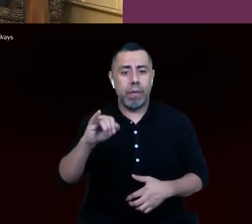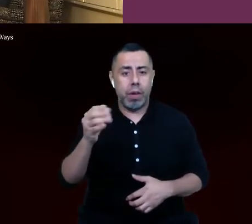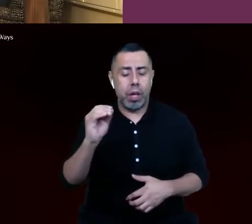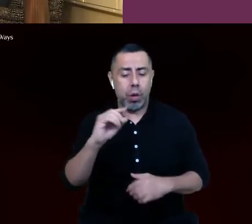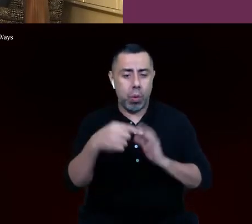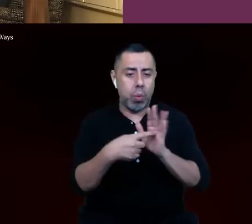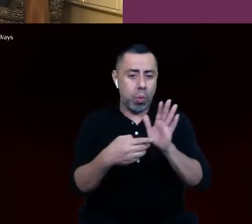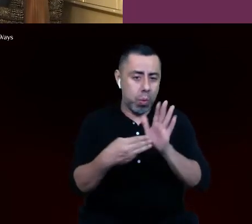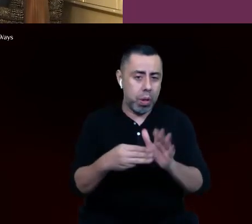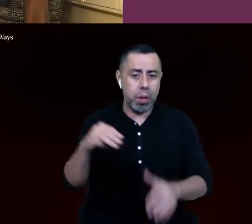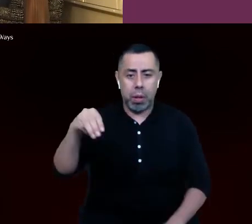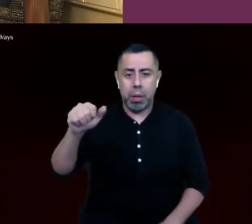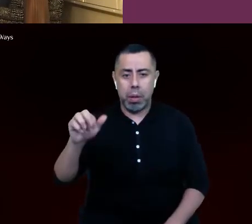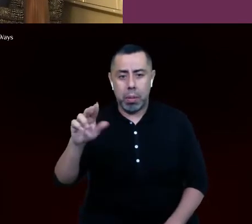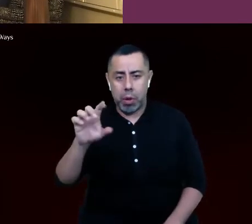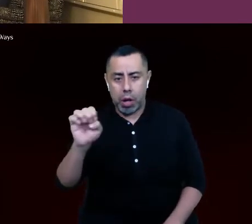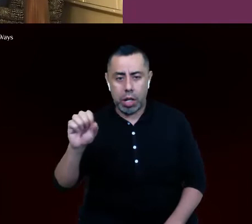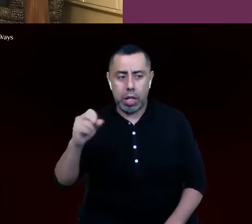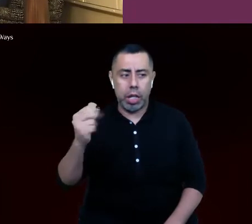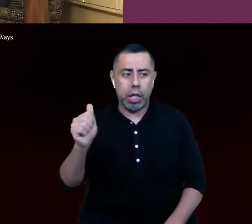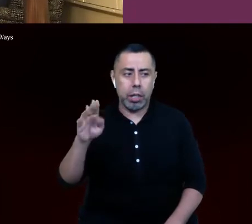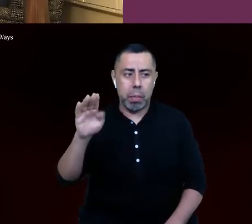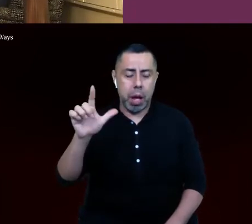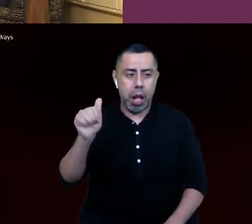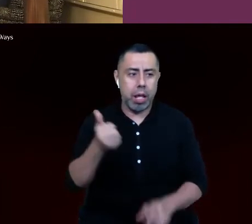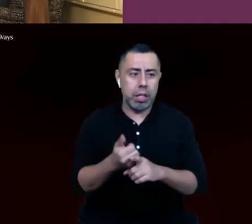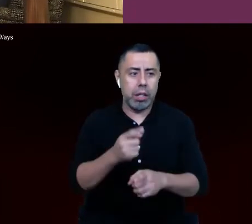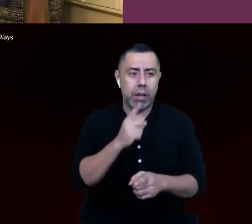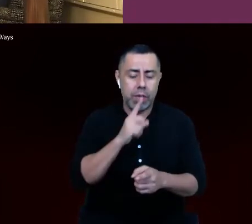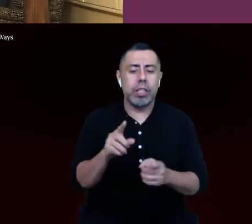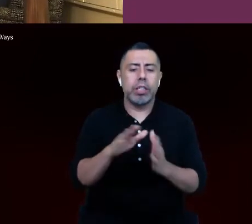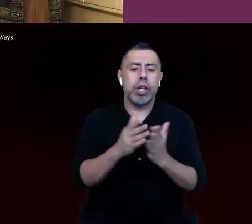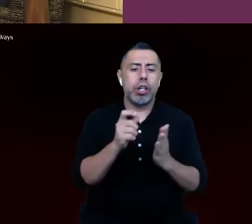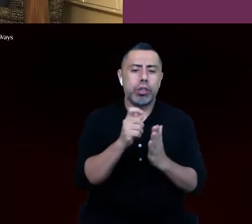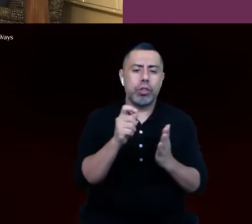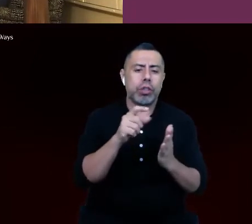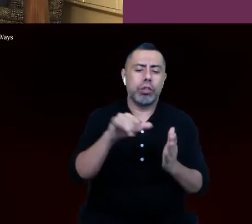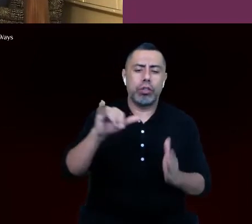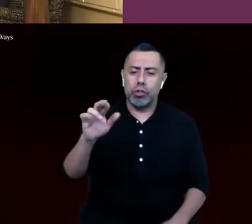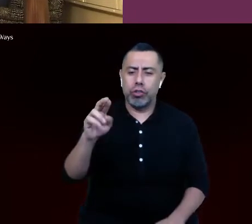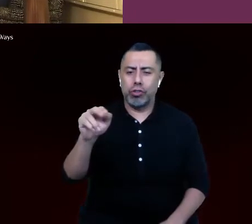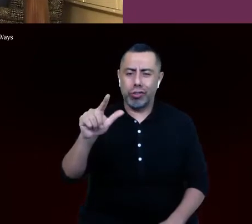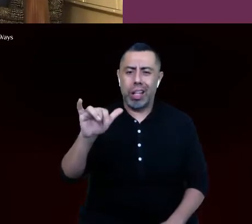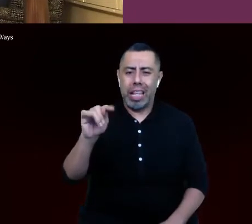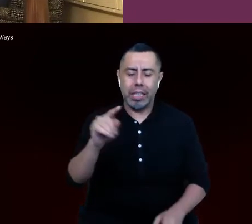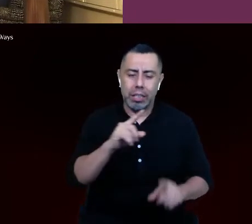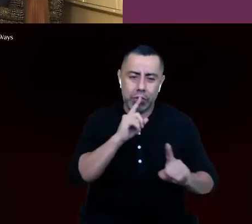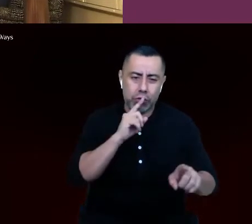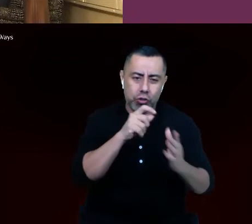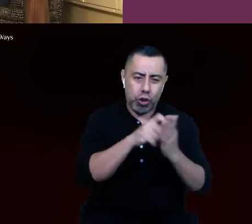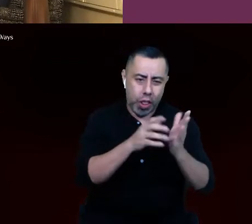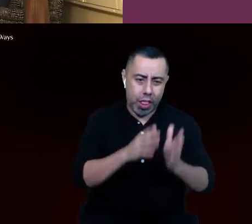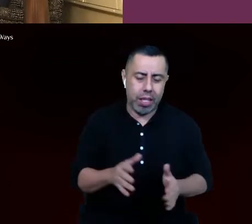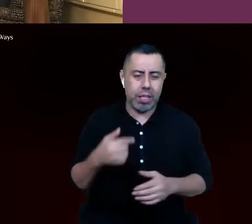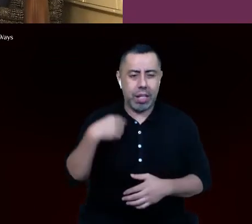She is a journalist. She's been a journalist on the Navajo Nation for, I'd say, over 30 years. I'd have to read up on her history,